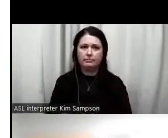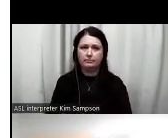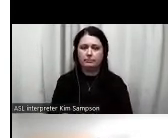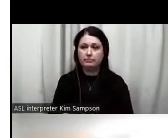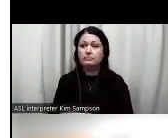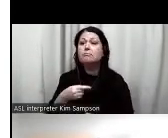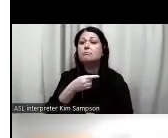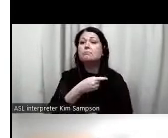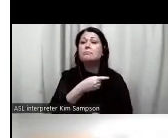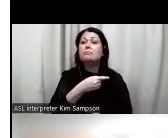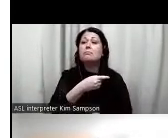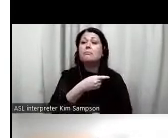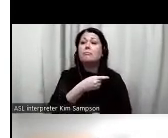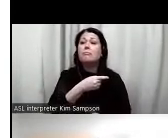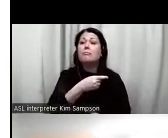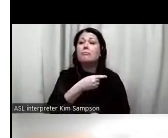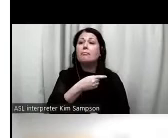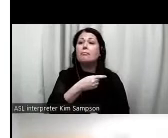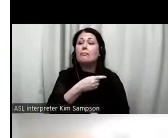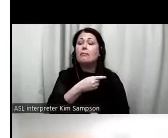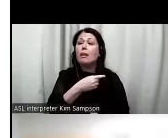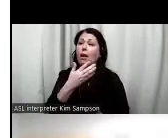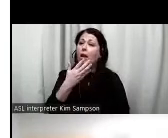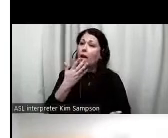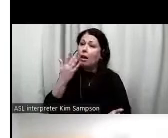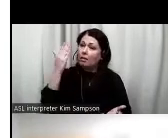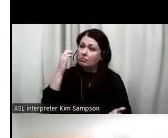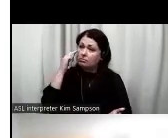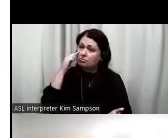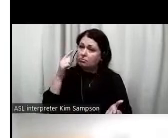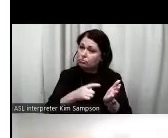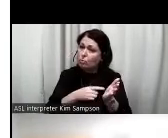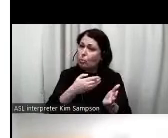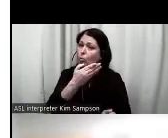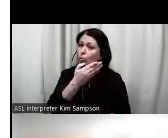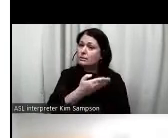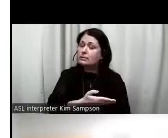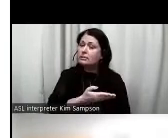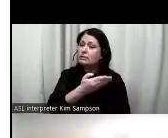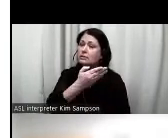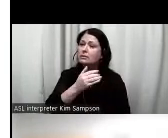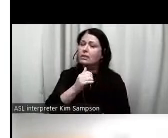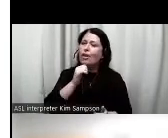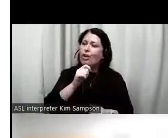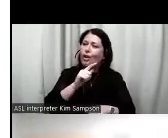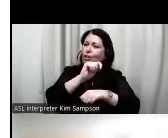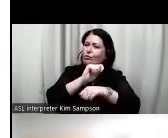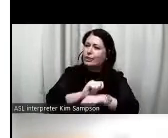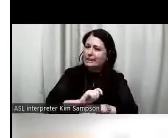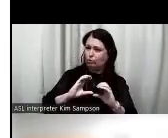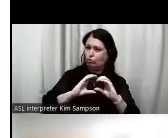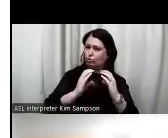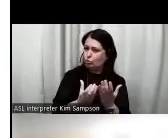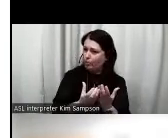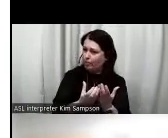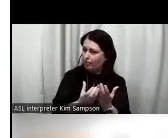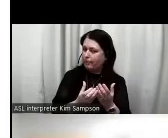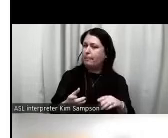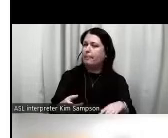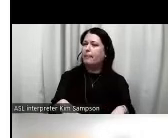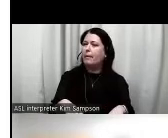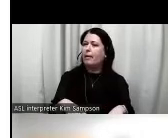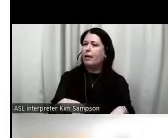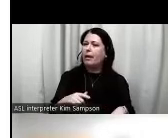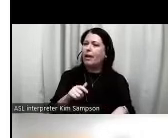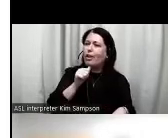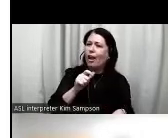And then I just wanted to draw attention to non-traditional groups, or groups that really